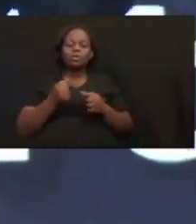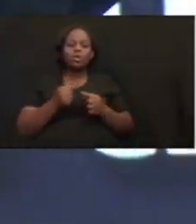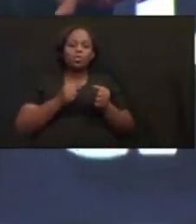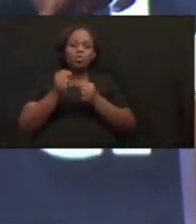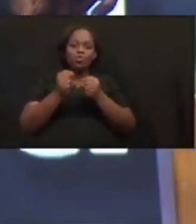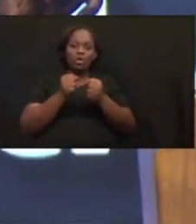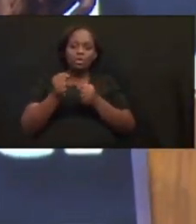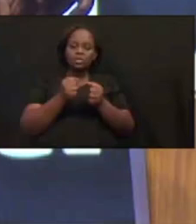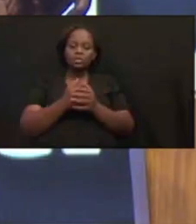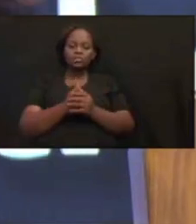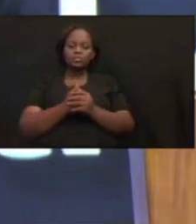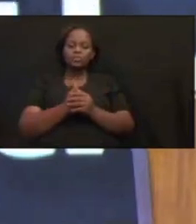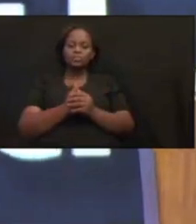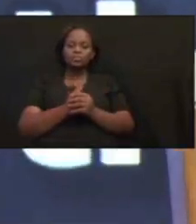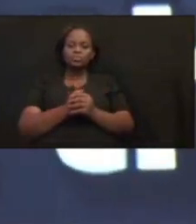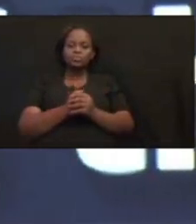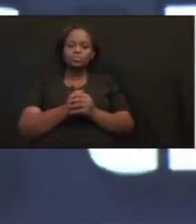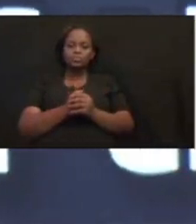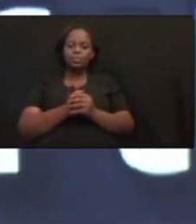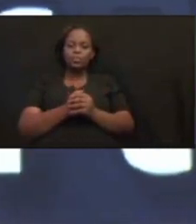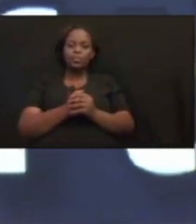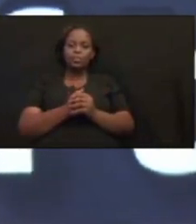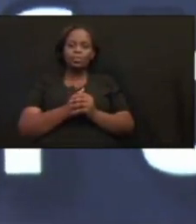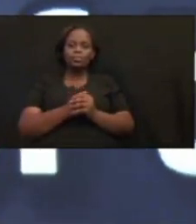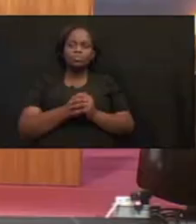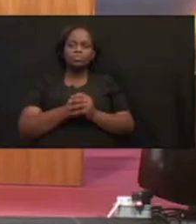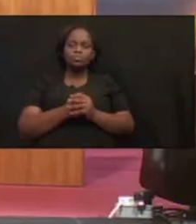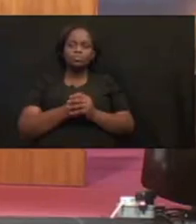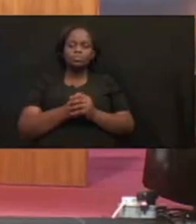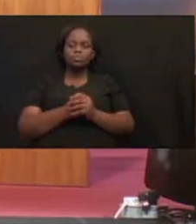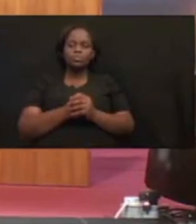him doctor, but he knows he's not a doctor.